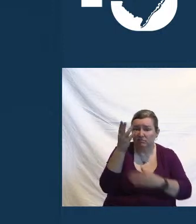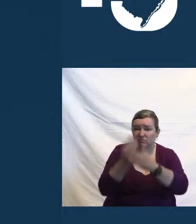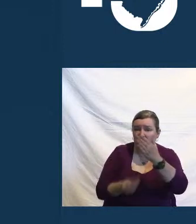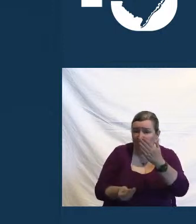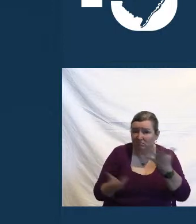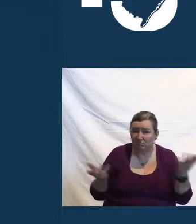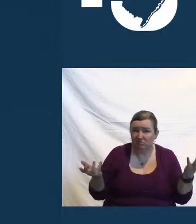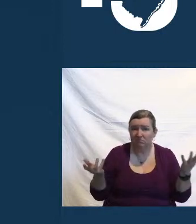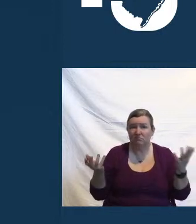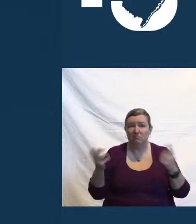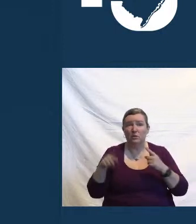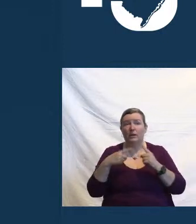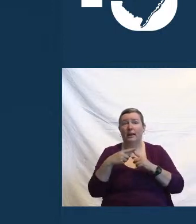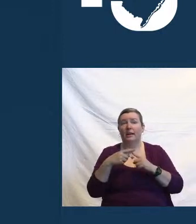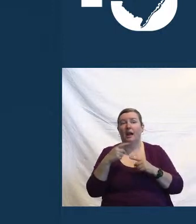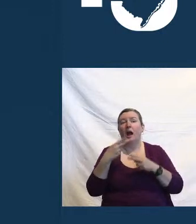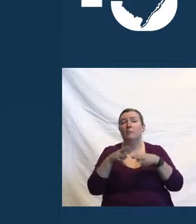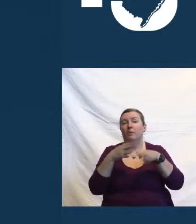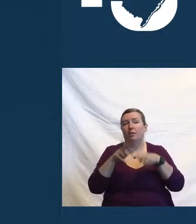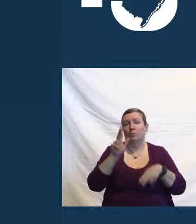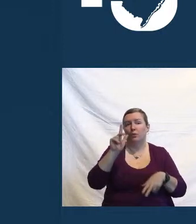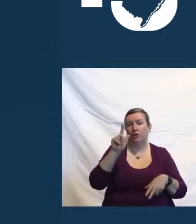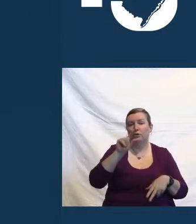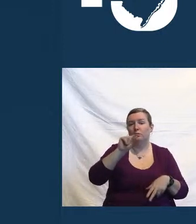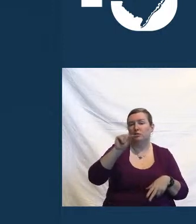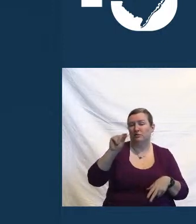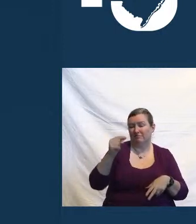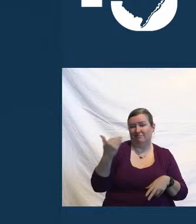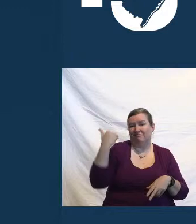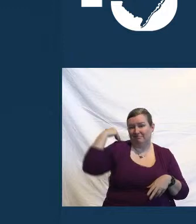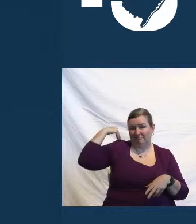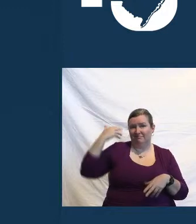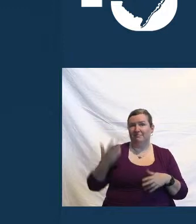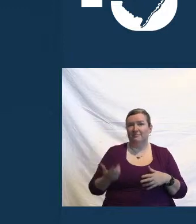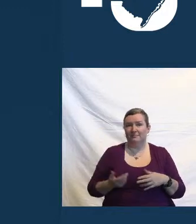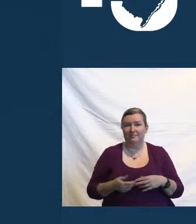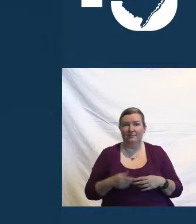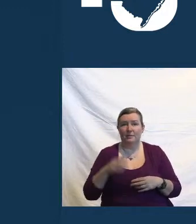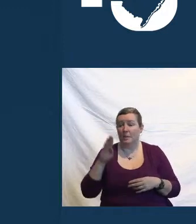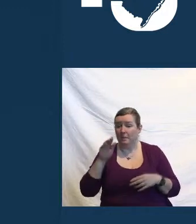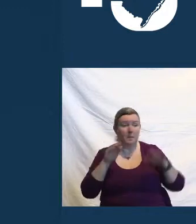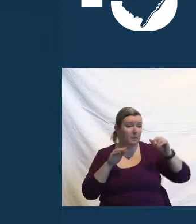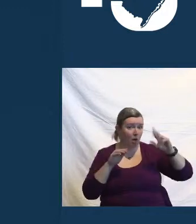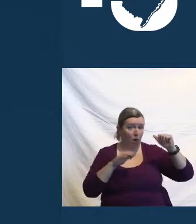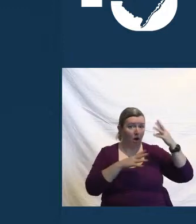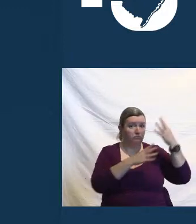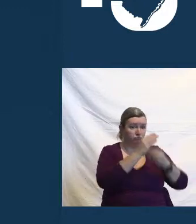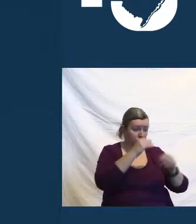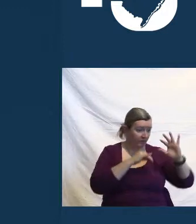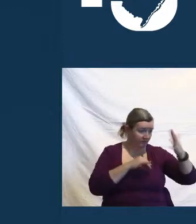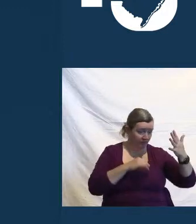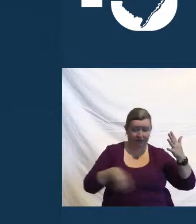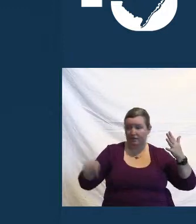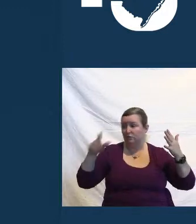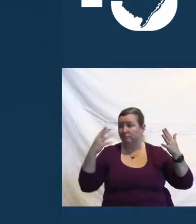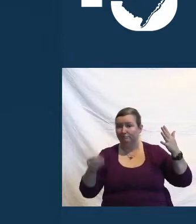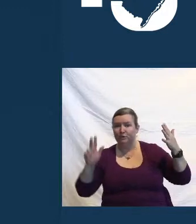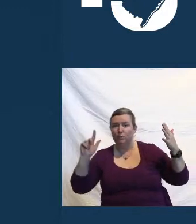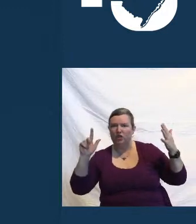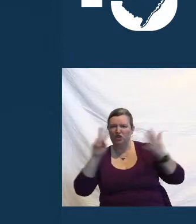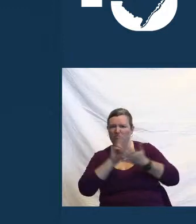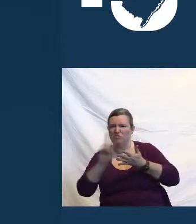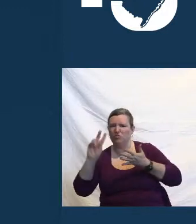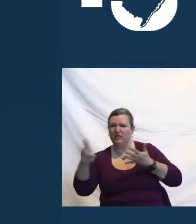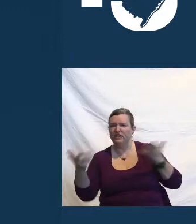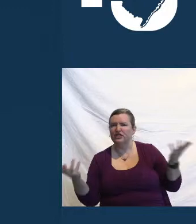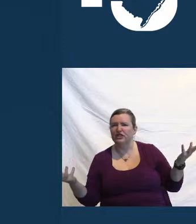23rd, 2020, 2 weeks after Barbara did. Now, what is the connection? The connection is that Ariel was engaged to marry